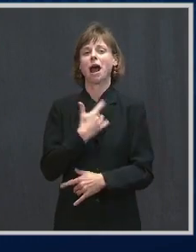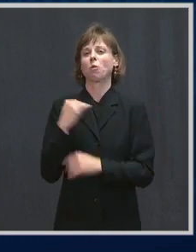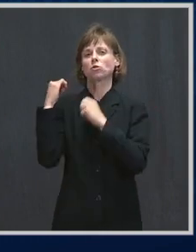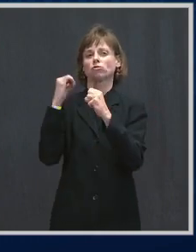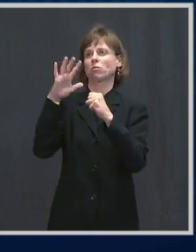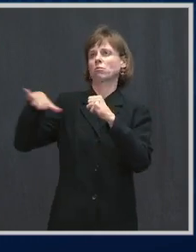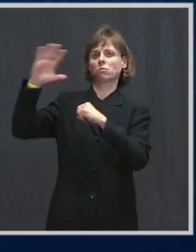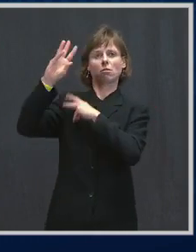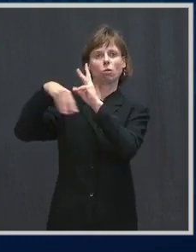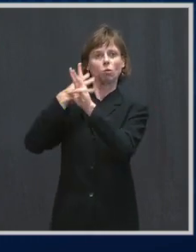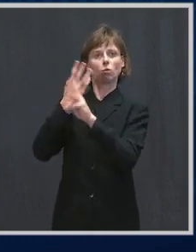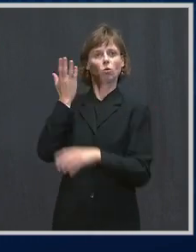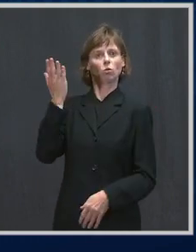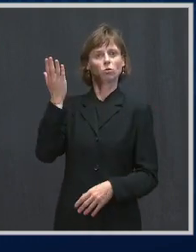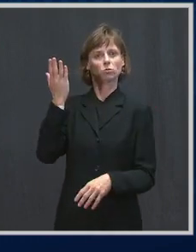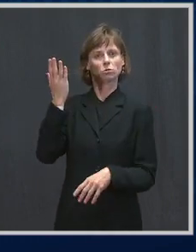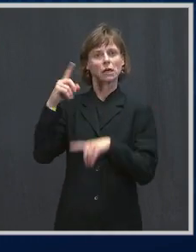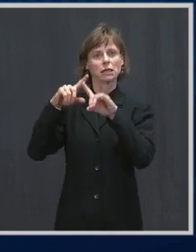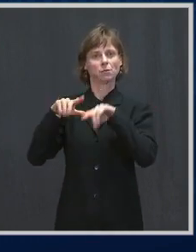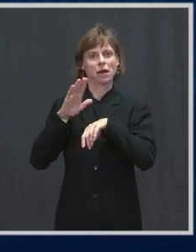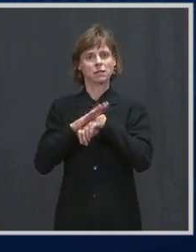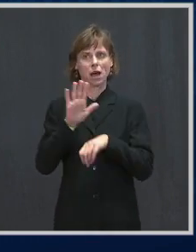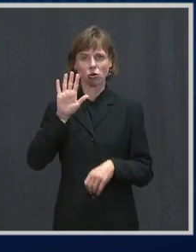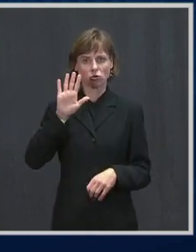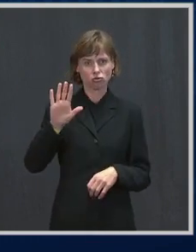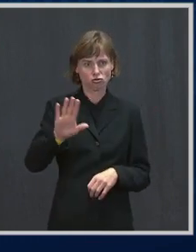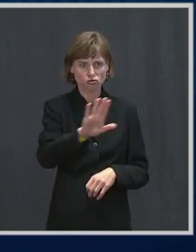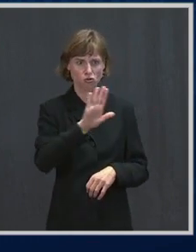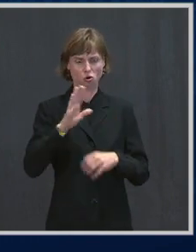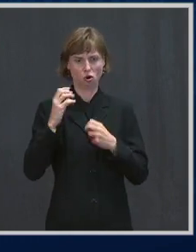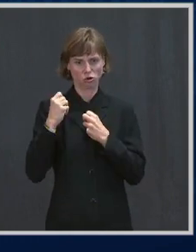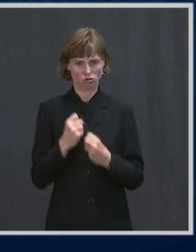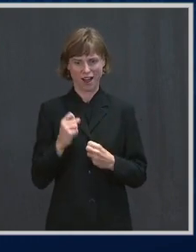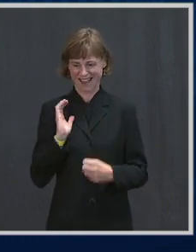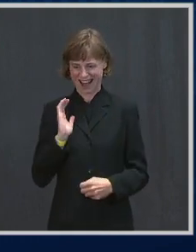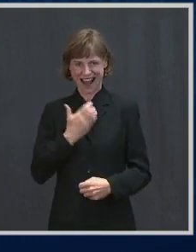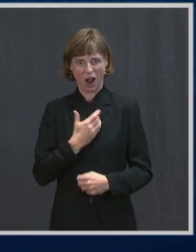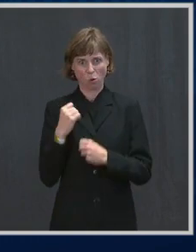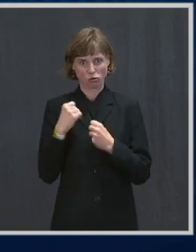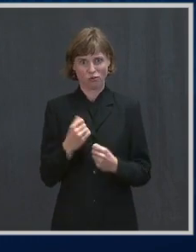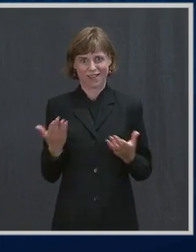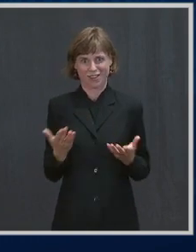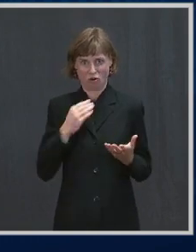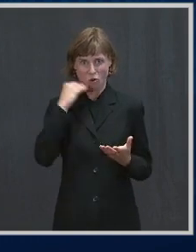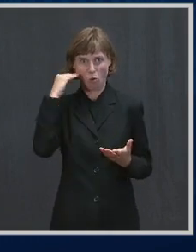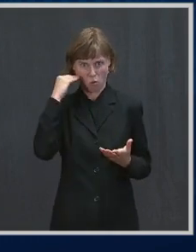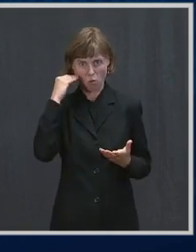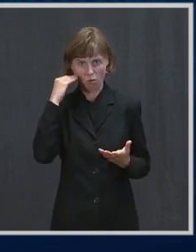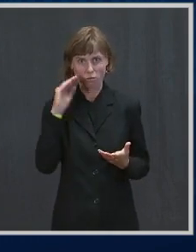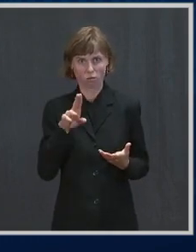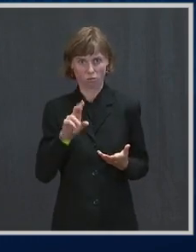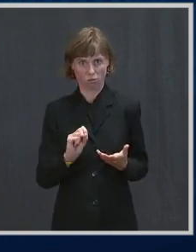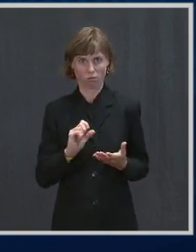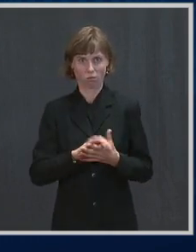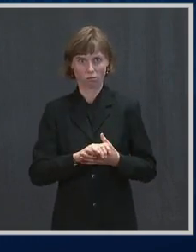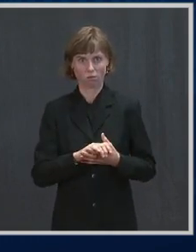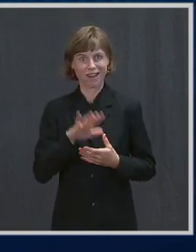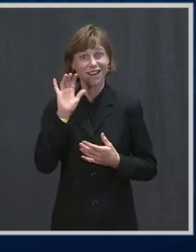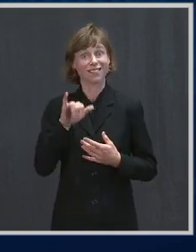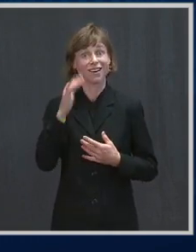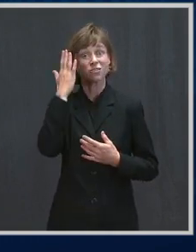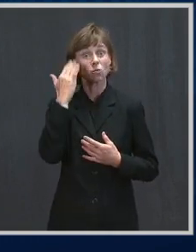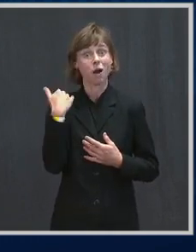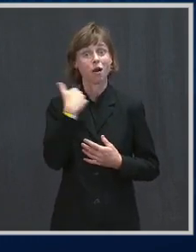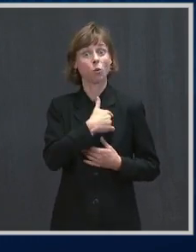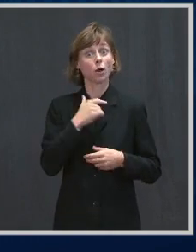world depends on your strength and our strength here at home. And that is why we are working